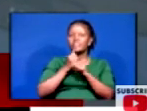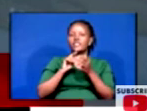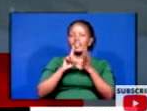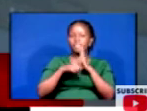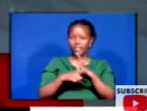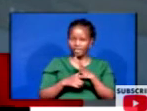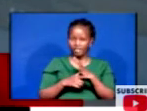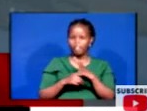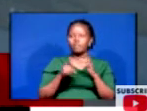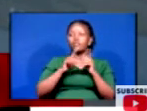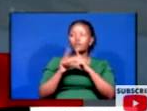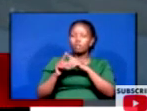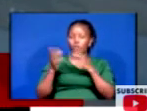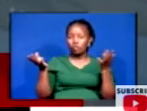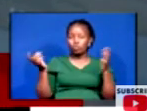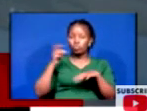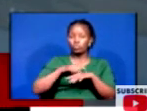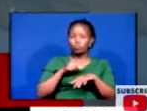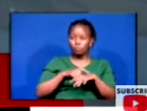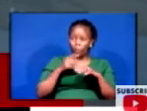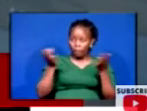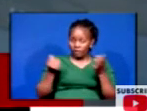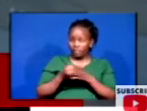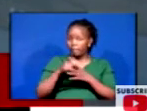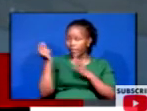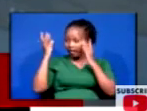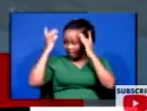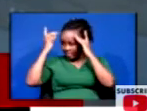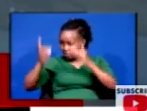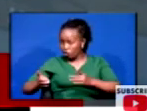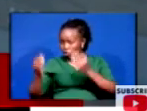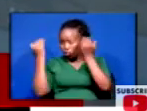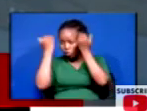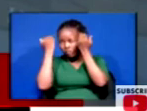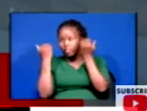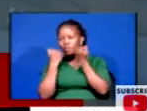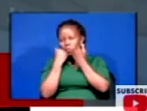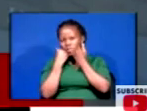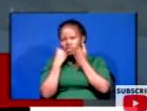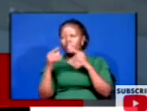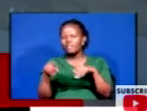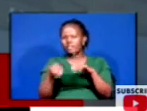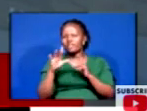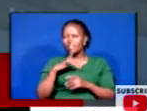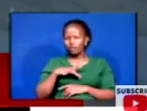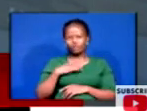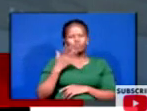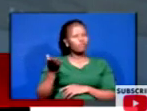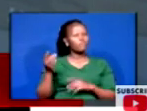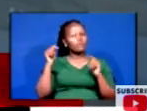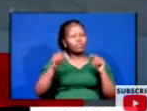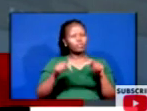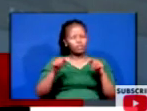think when you juxtapose it with the decision that the court gave today, he felt that today the court got it